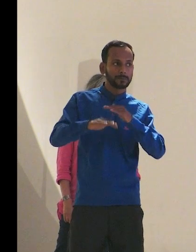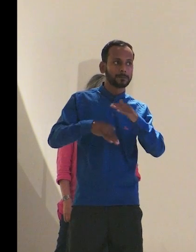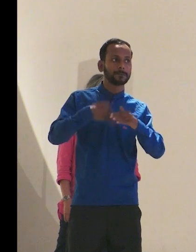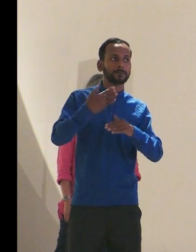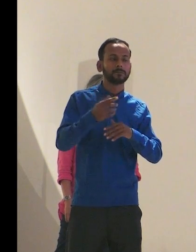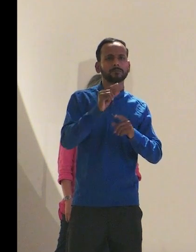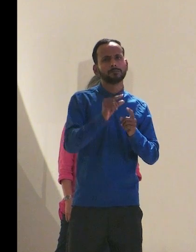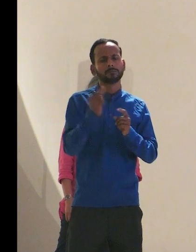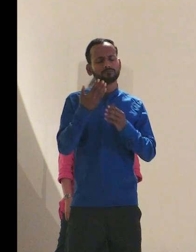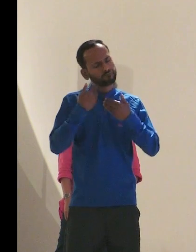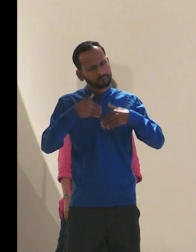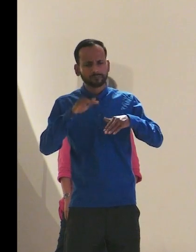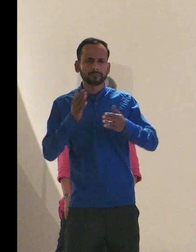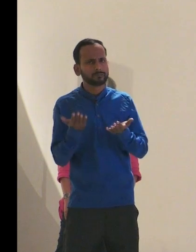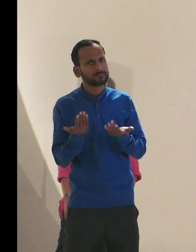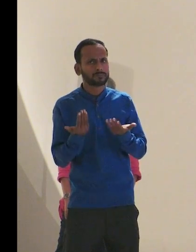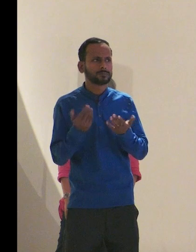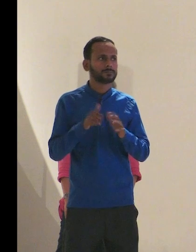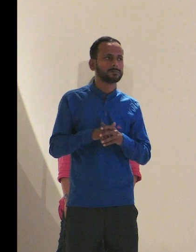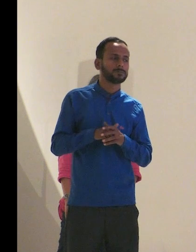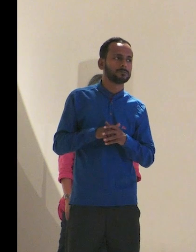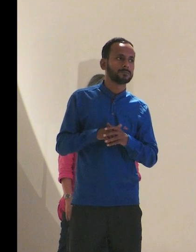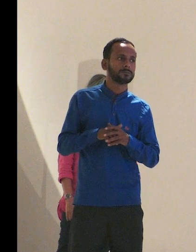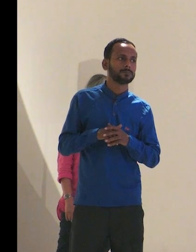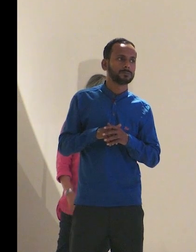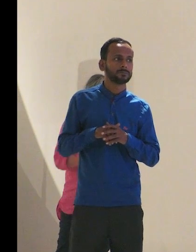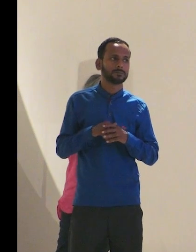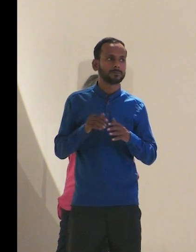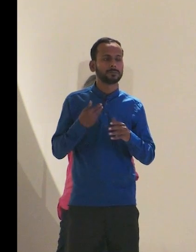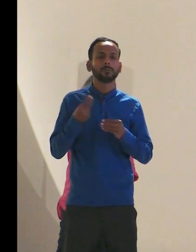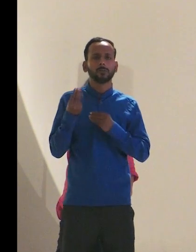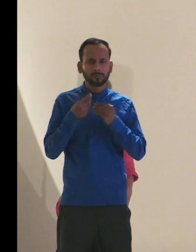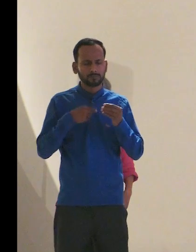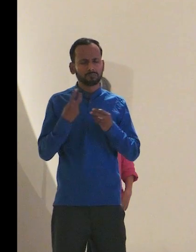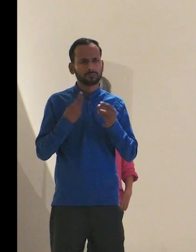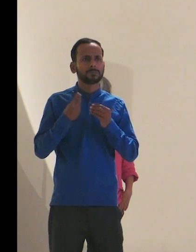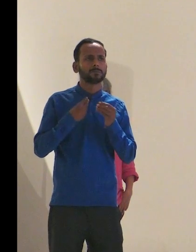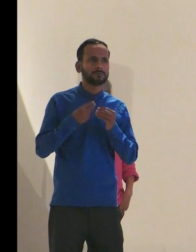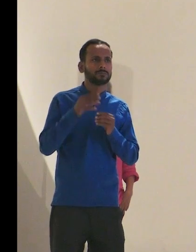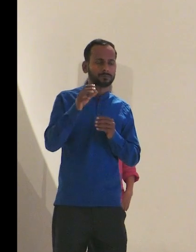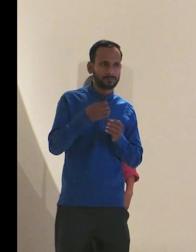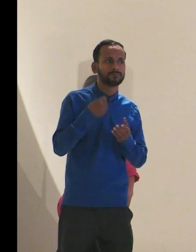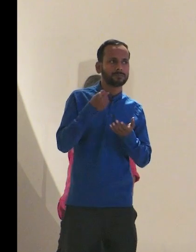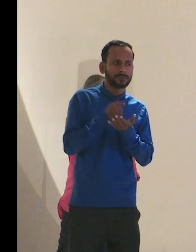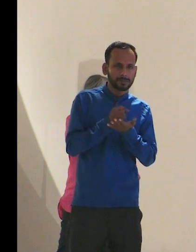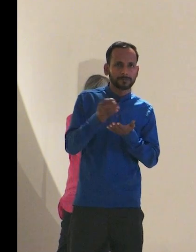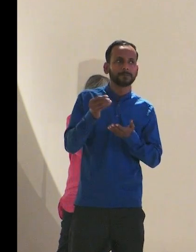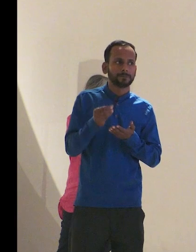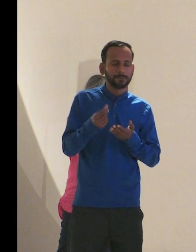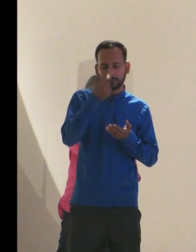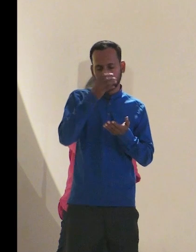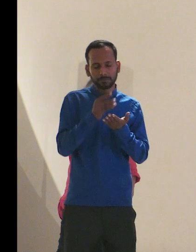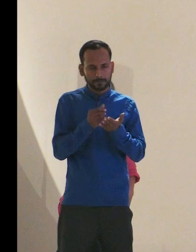can get away with doing these things. And we have sort of made Victoria Memorial into a place for conversation. And so we emphasize